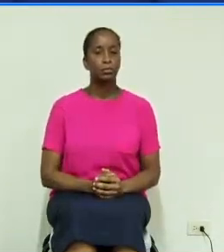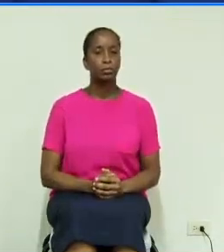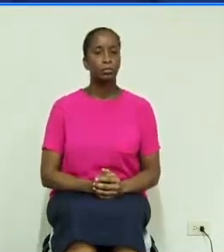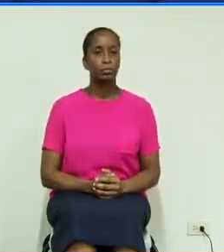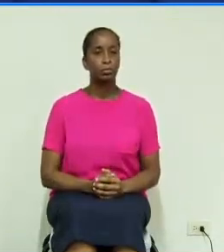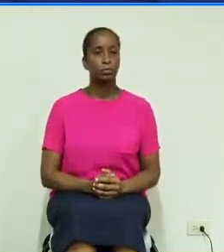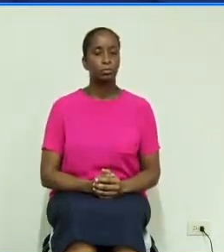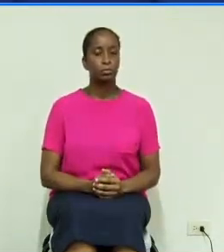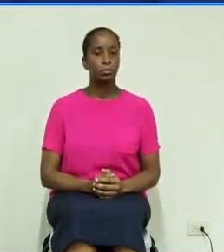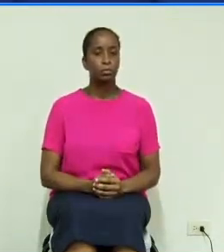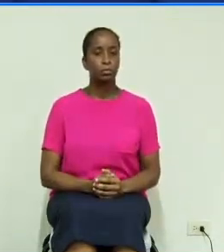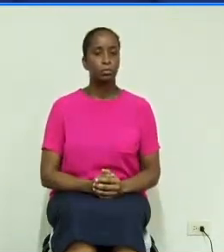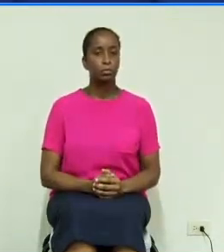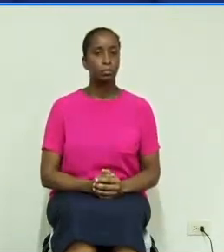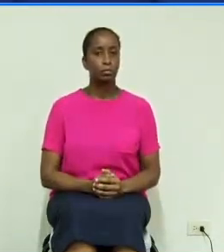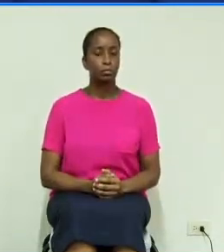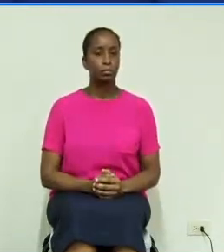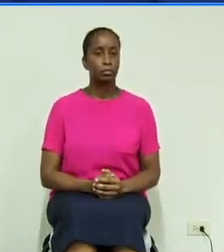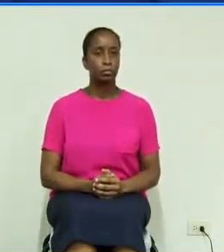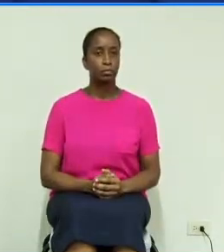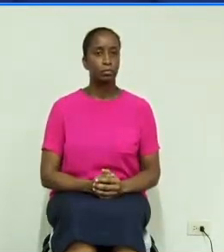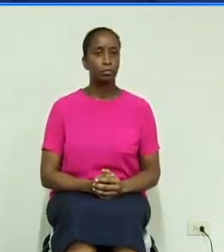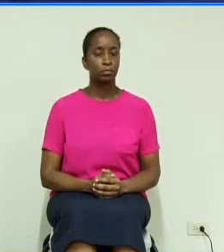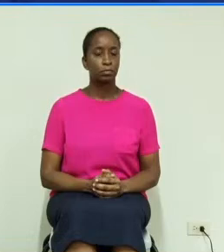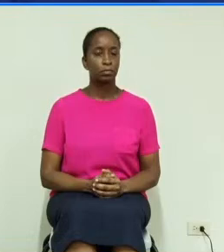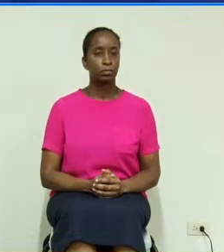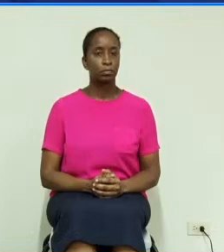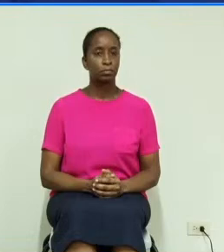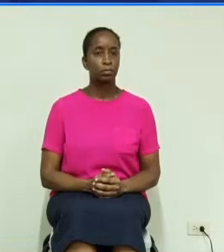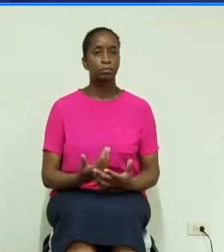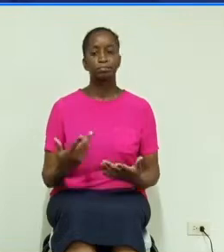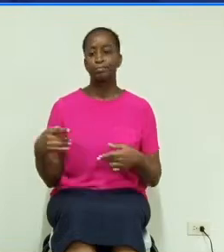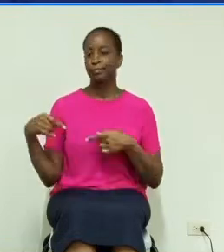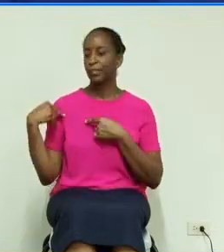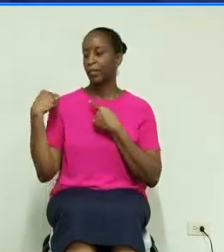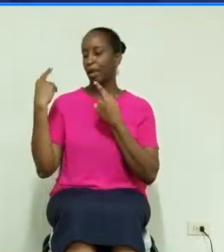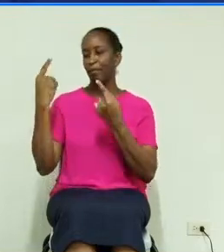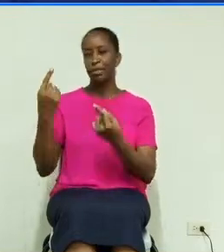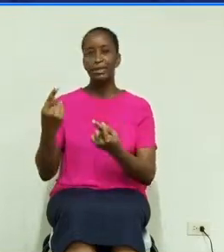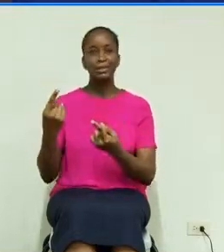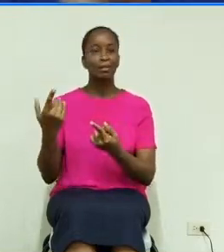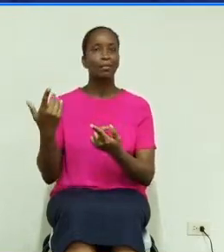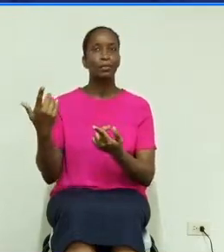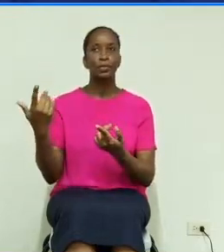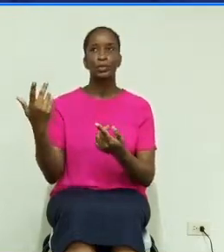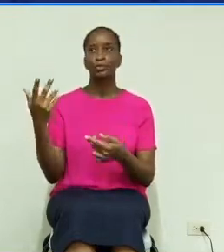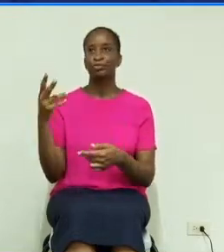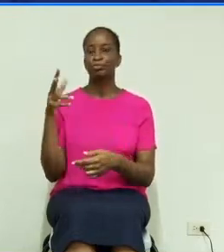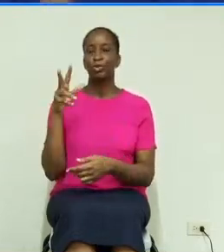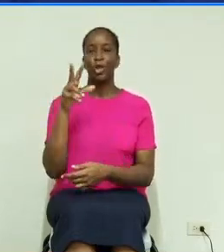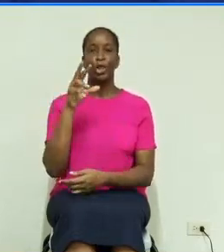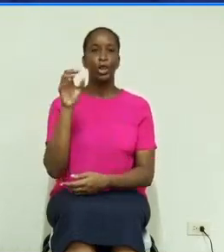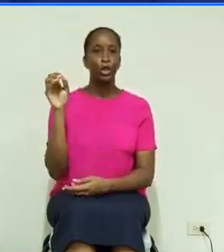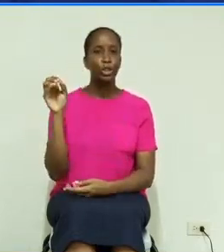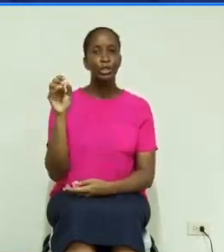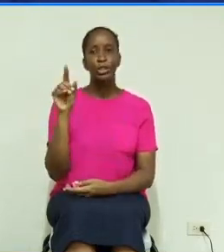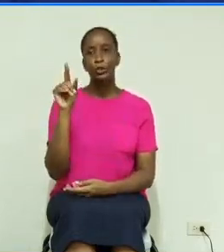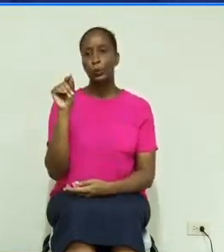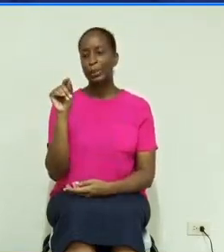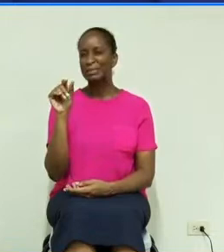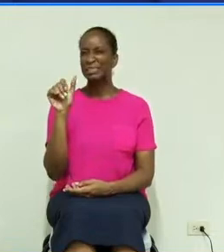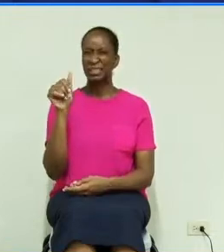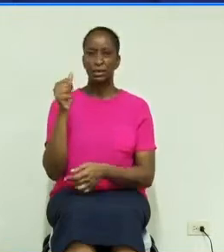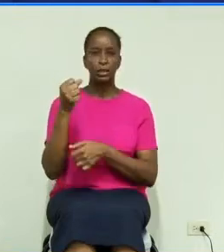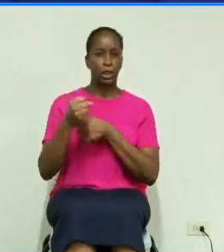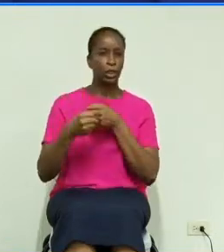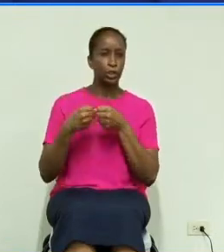the past maybe couple of decades, there seems to be, a move towards more democratic forms of